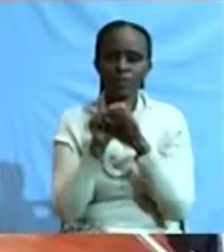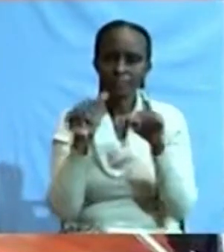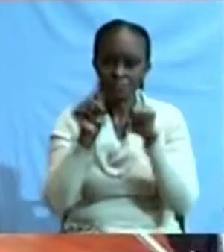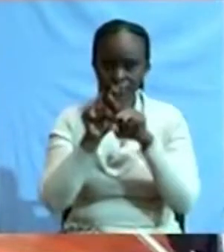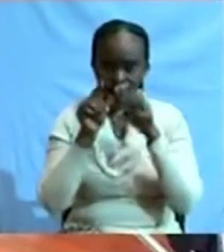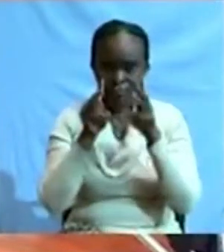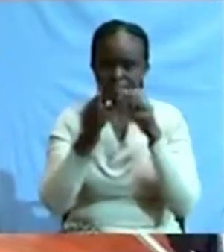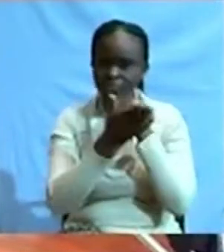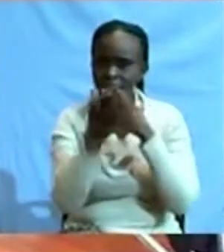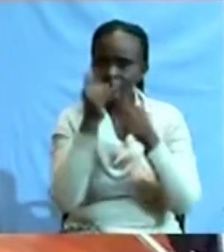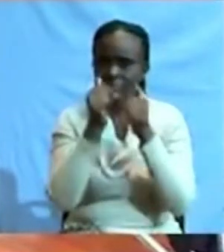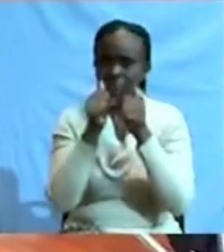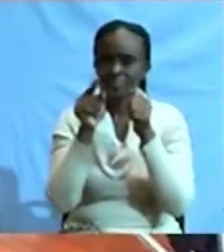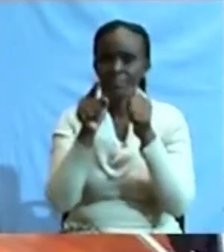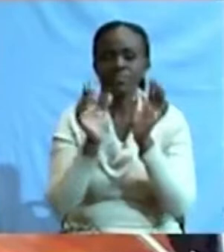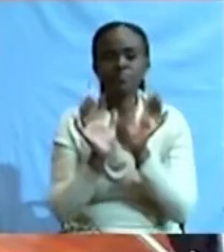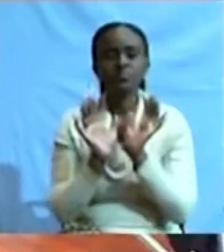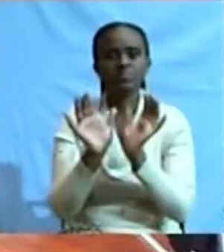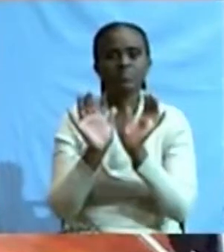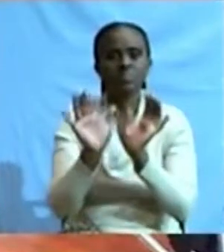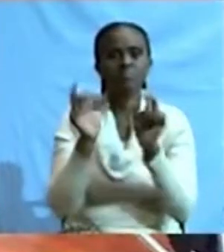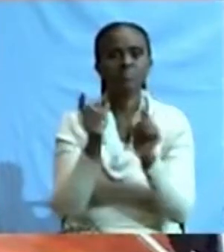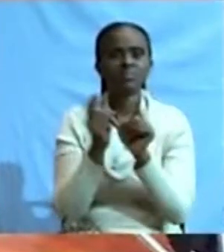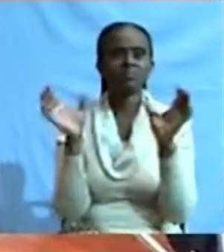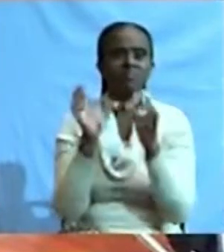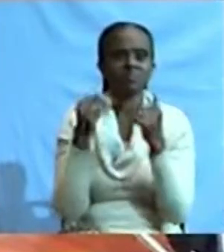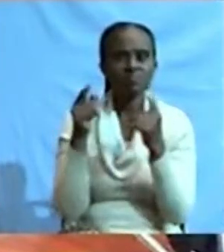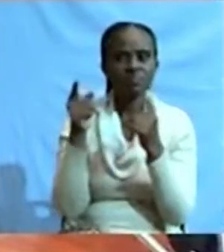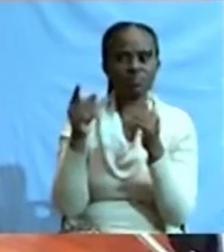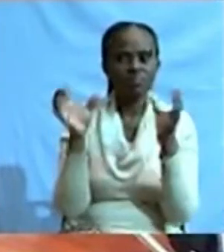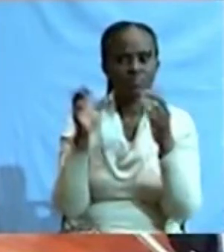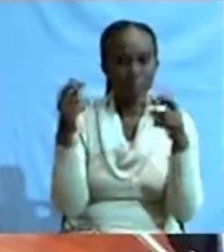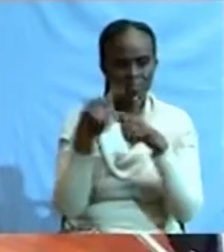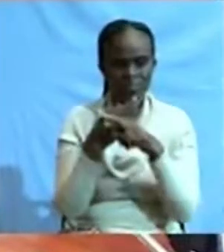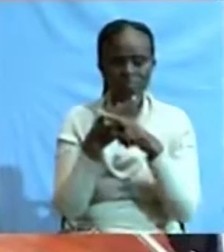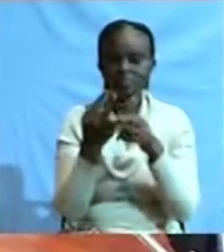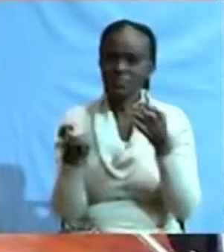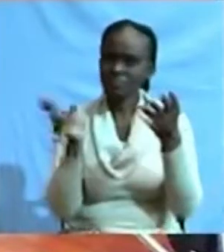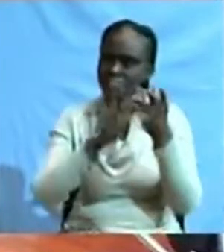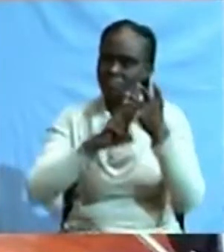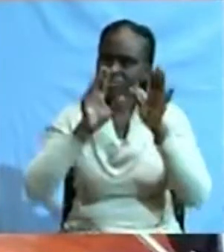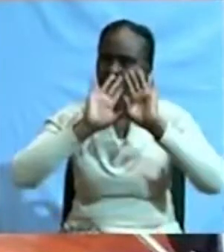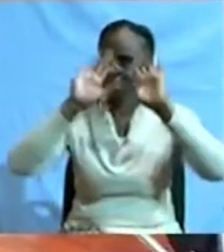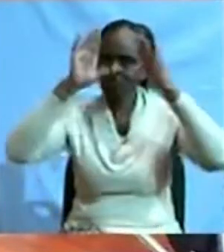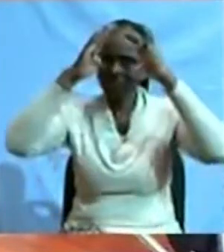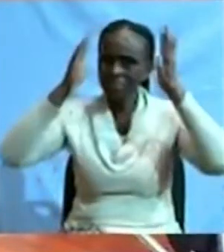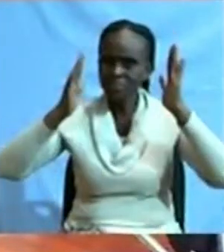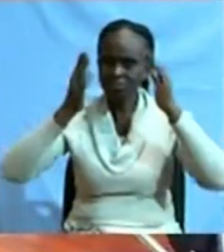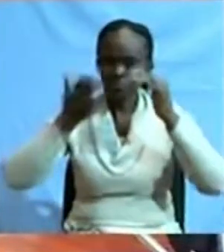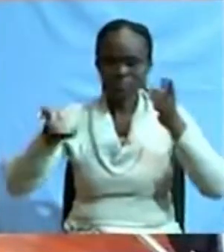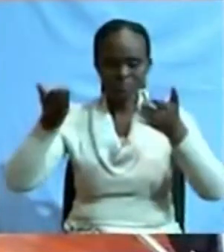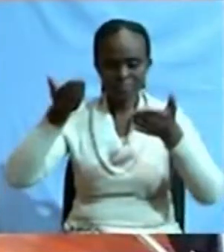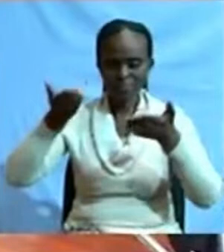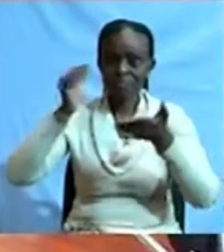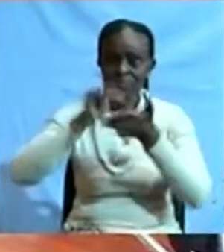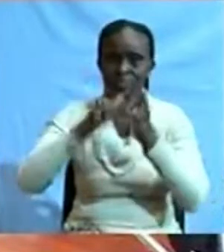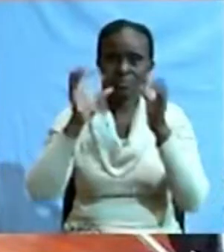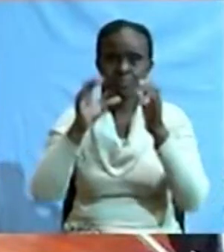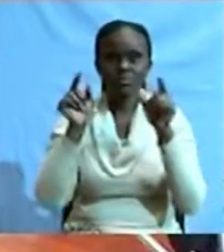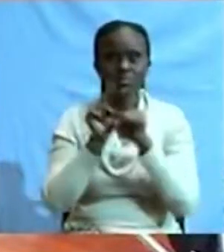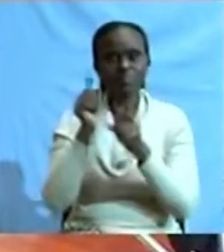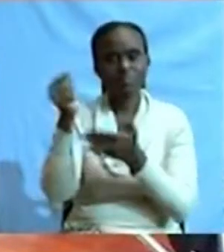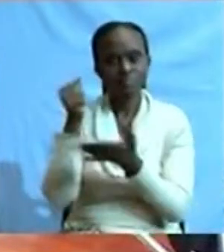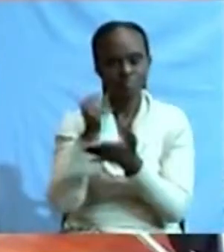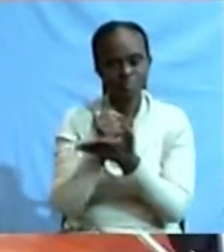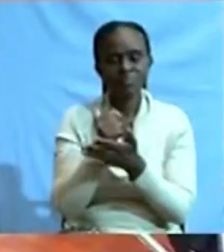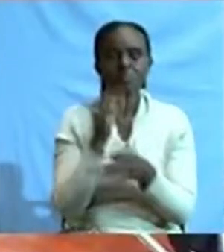regard, due to the pressure from the community to have the classroom block re-roofed, The council again considered to engage